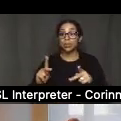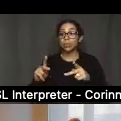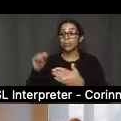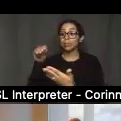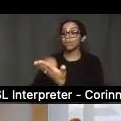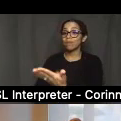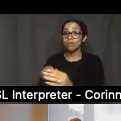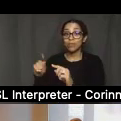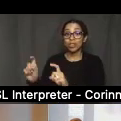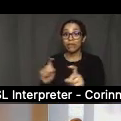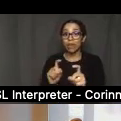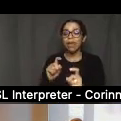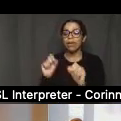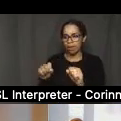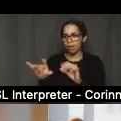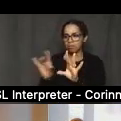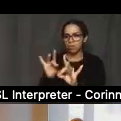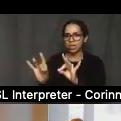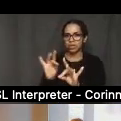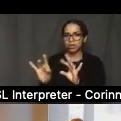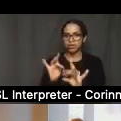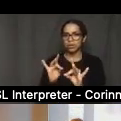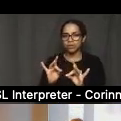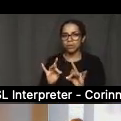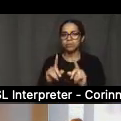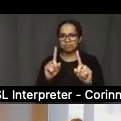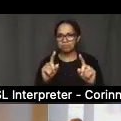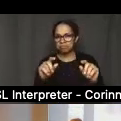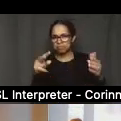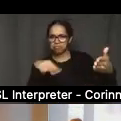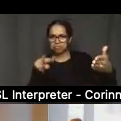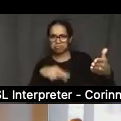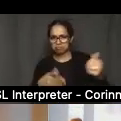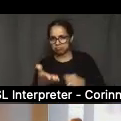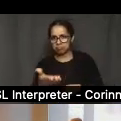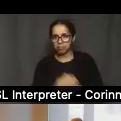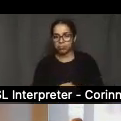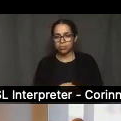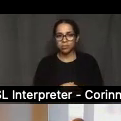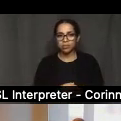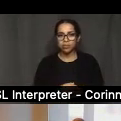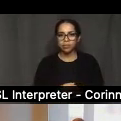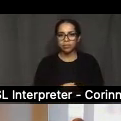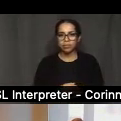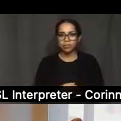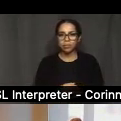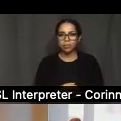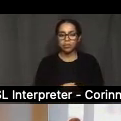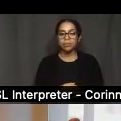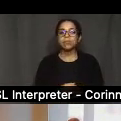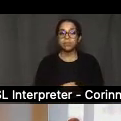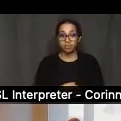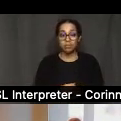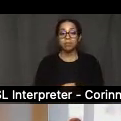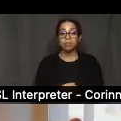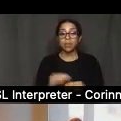disrespect. And I'll give everybody just a sec to take a look at it. I'll point out the top reason cited was